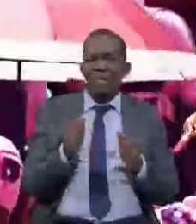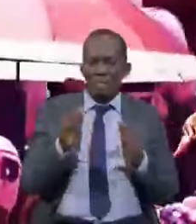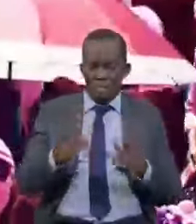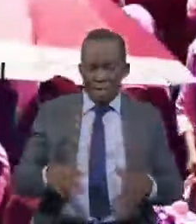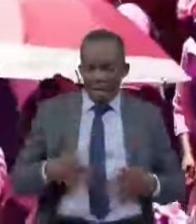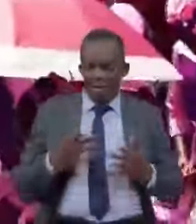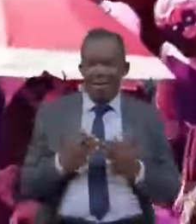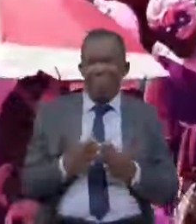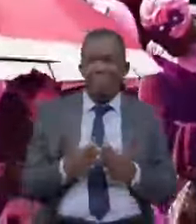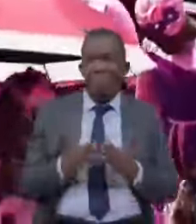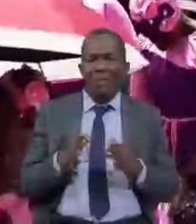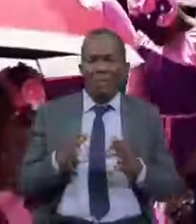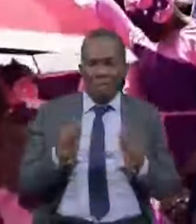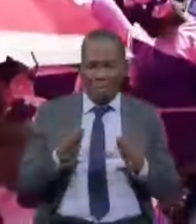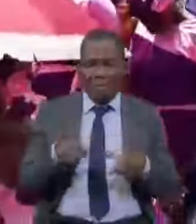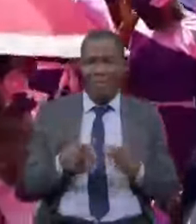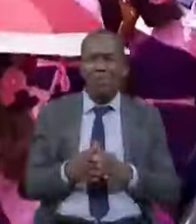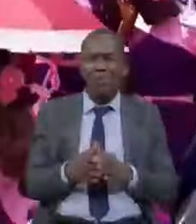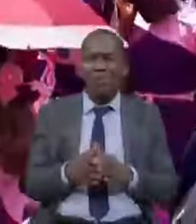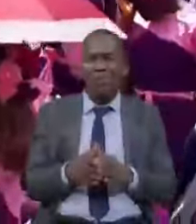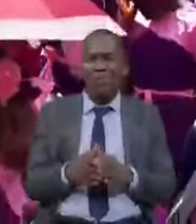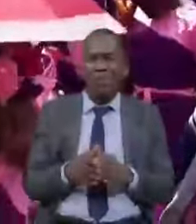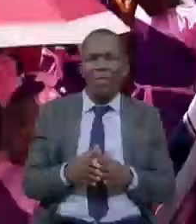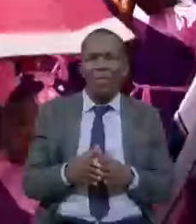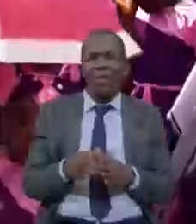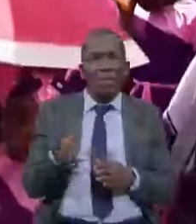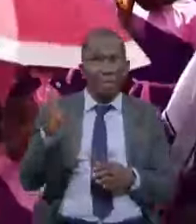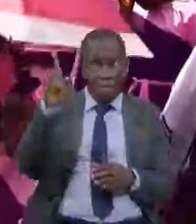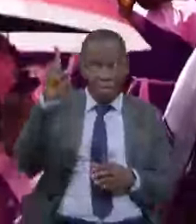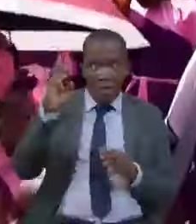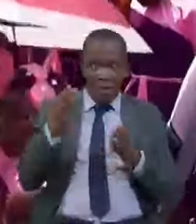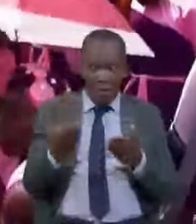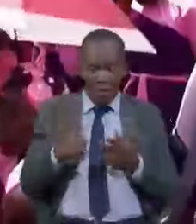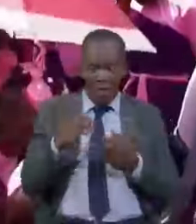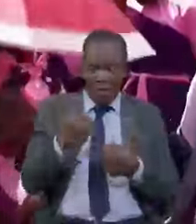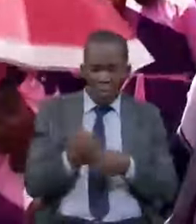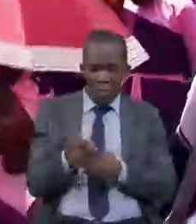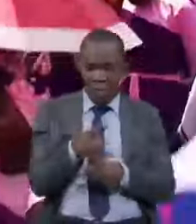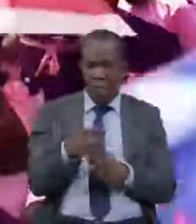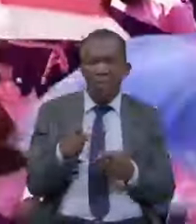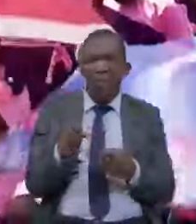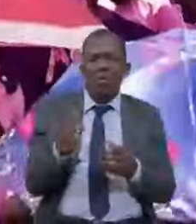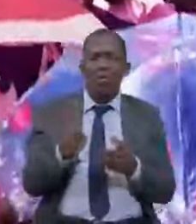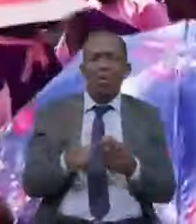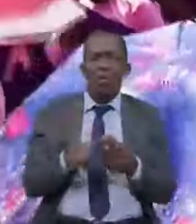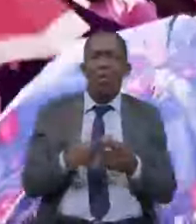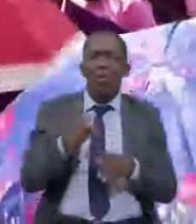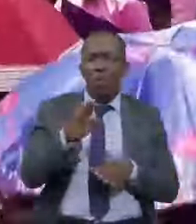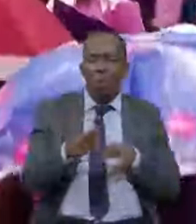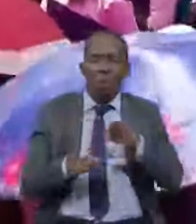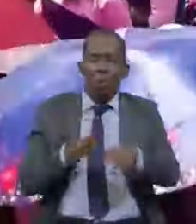Able to make you tread on serpents and scorpions.